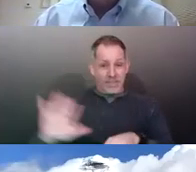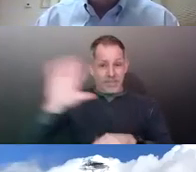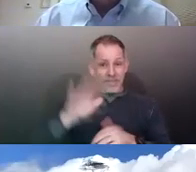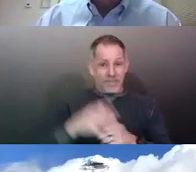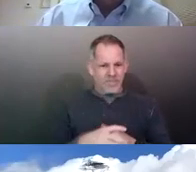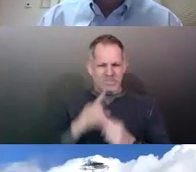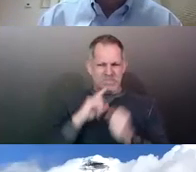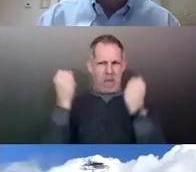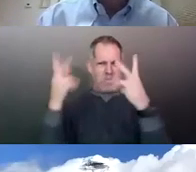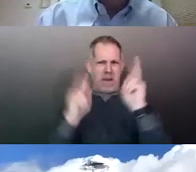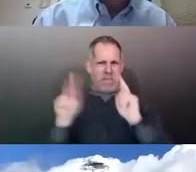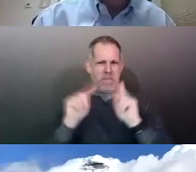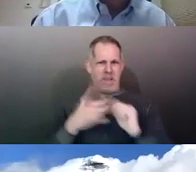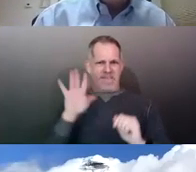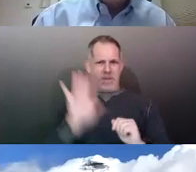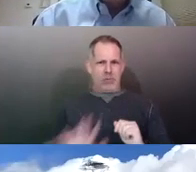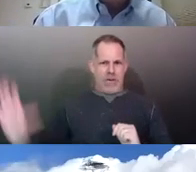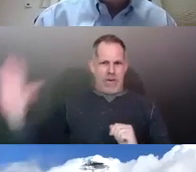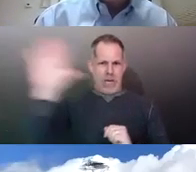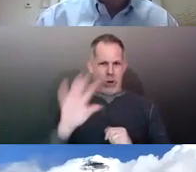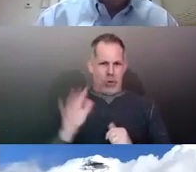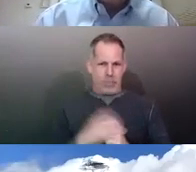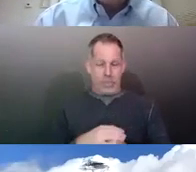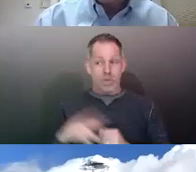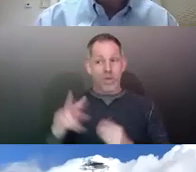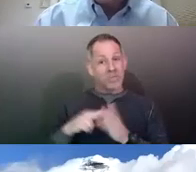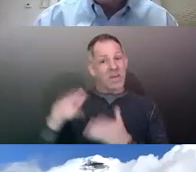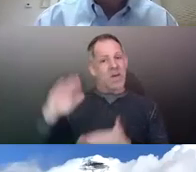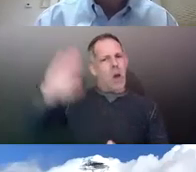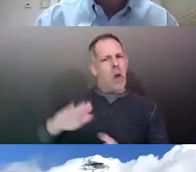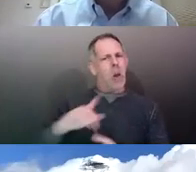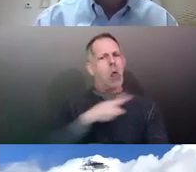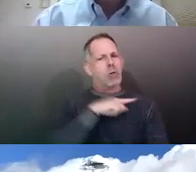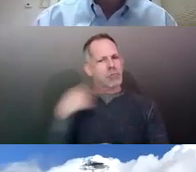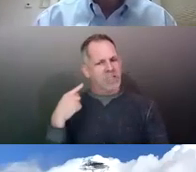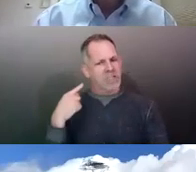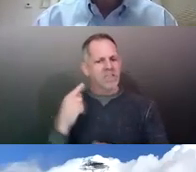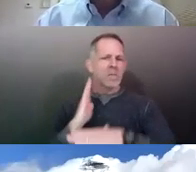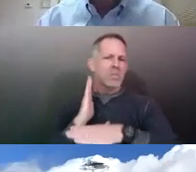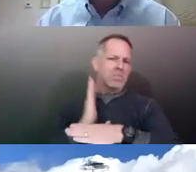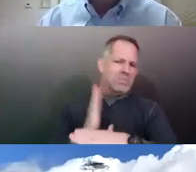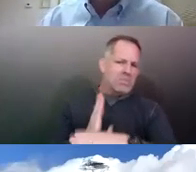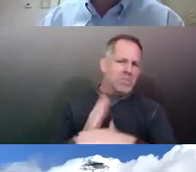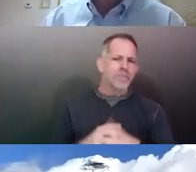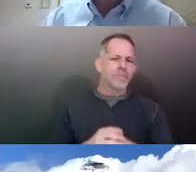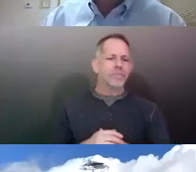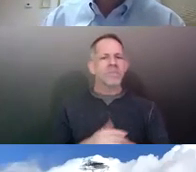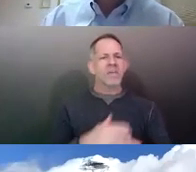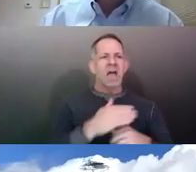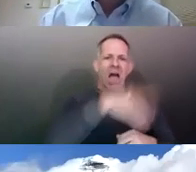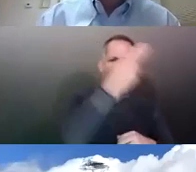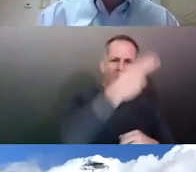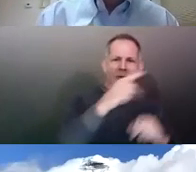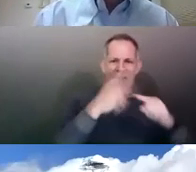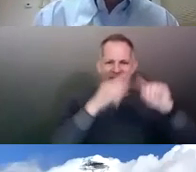most are in the medium and high range. Next slide, please. So